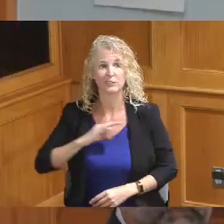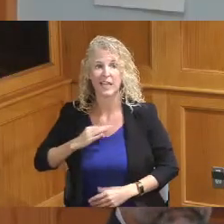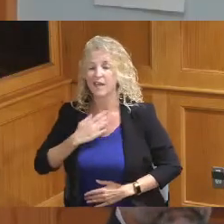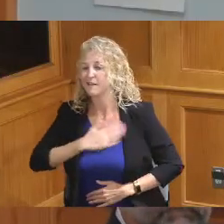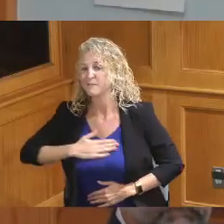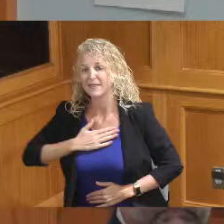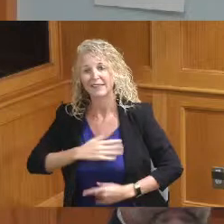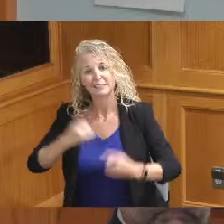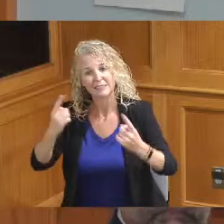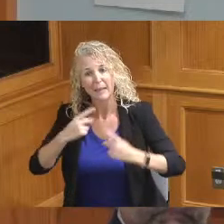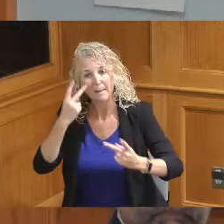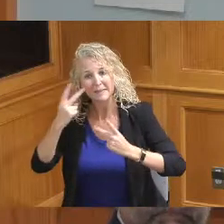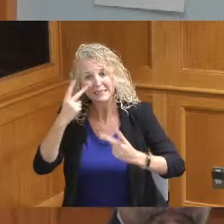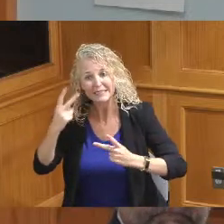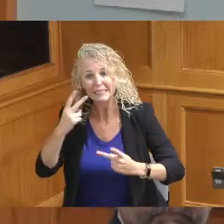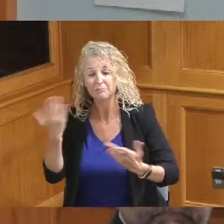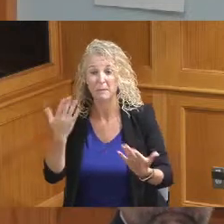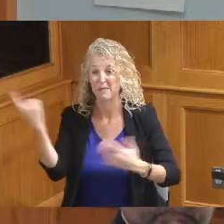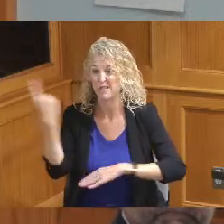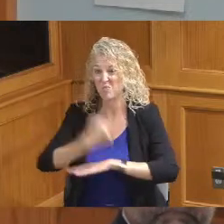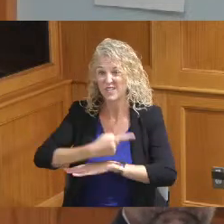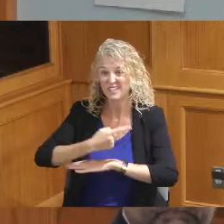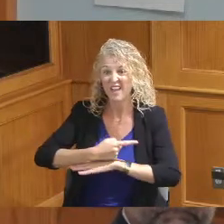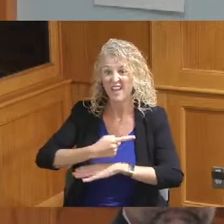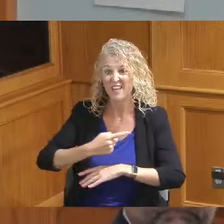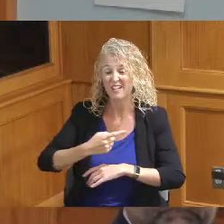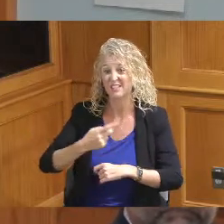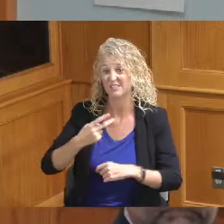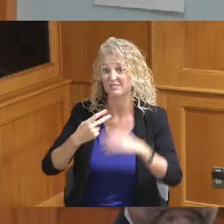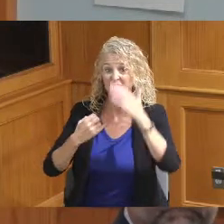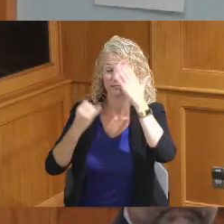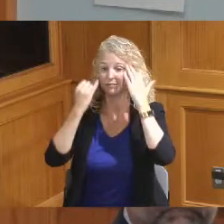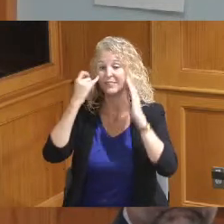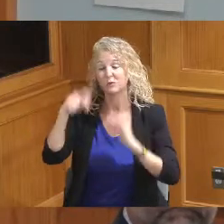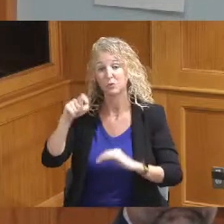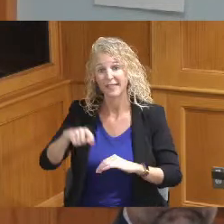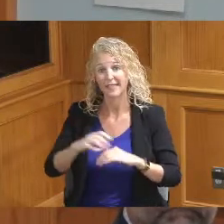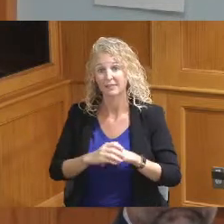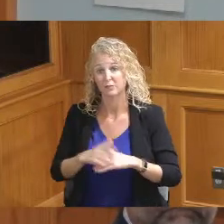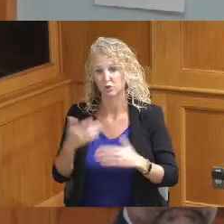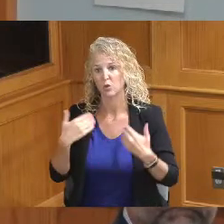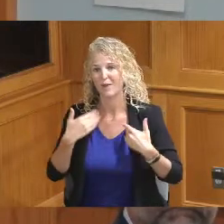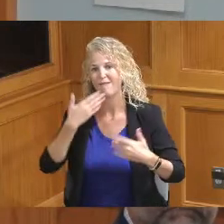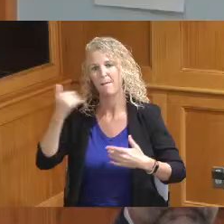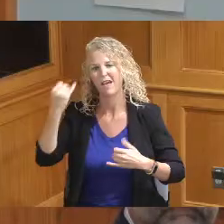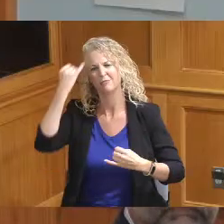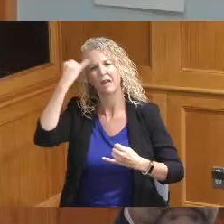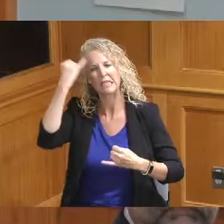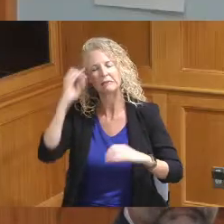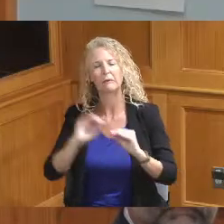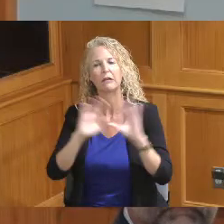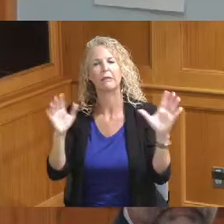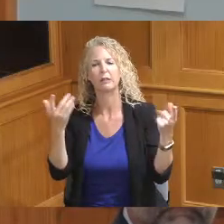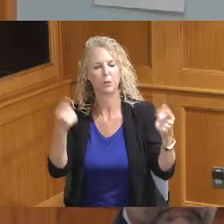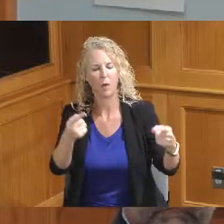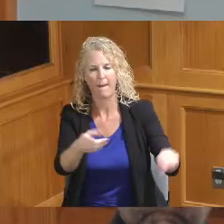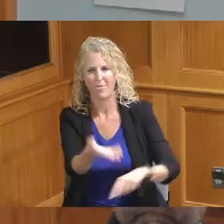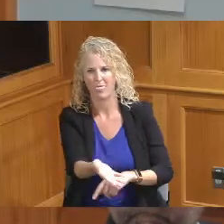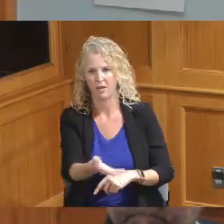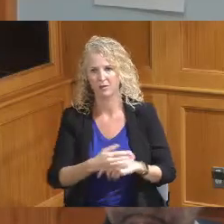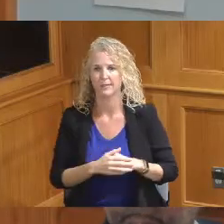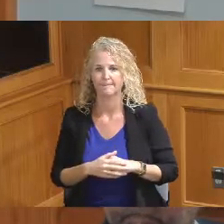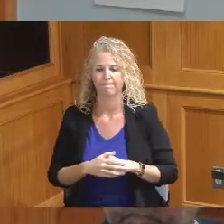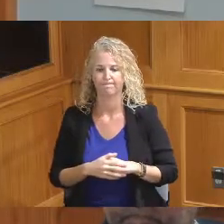you organize a day where you can come and see what's going on, how it's working, so you have got a better idea of exactly what's going on,